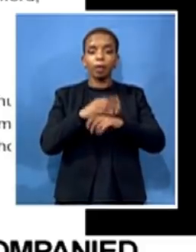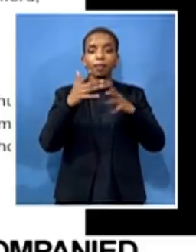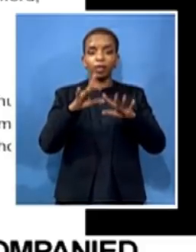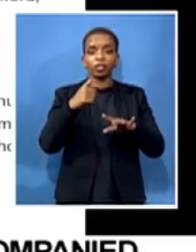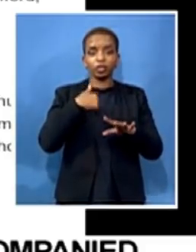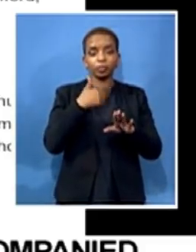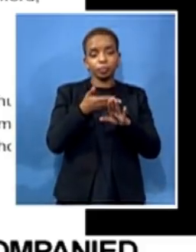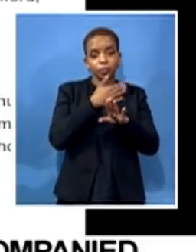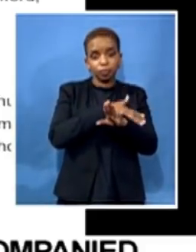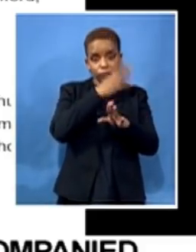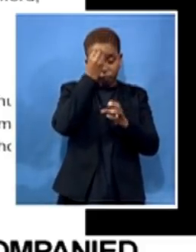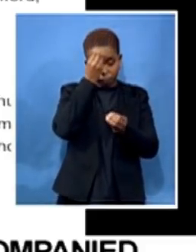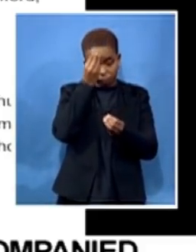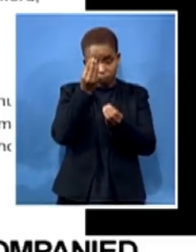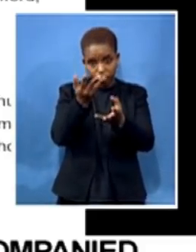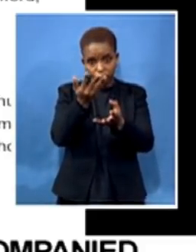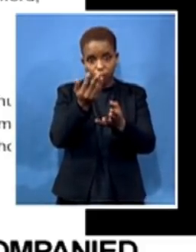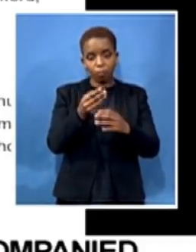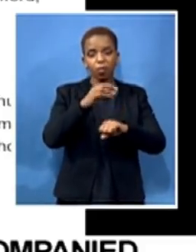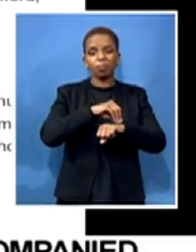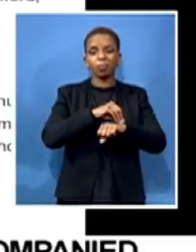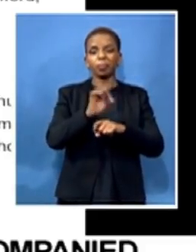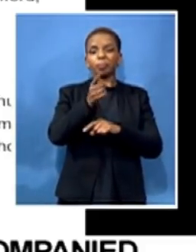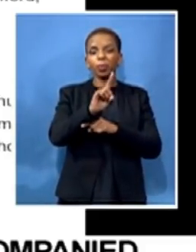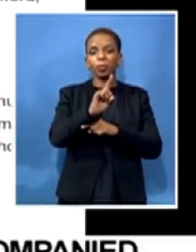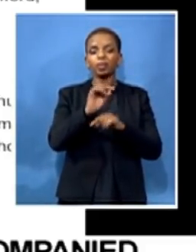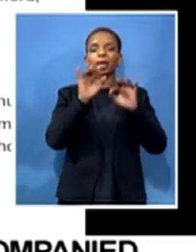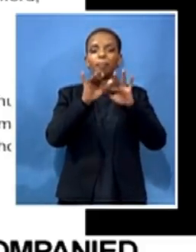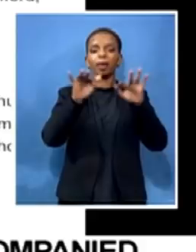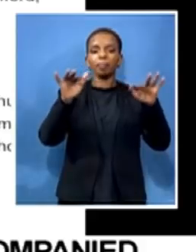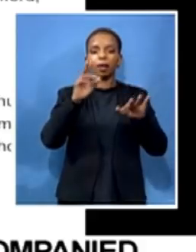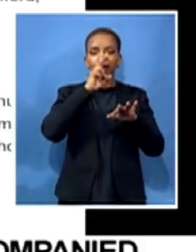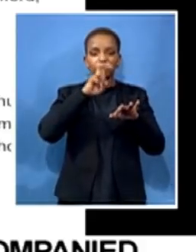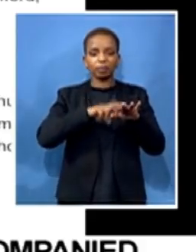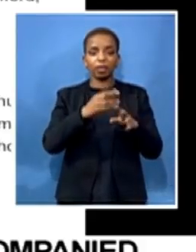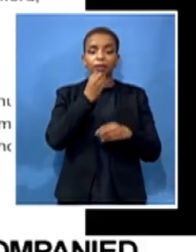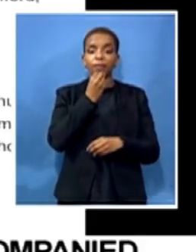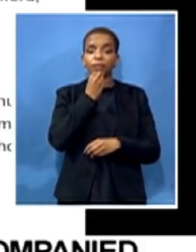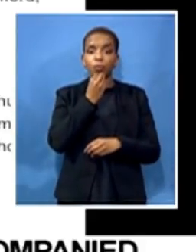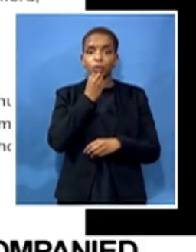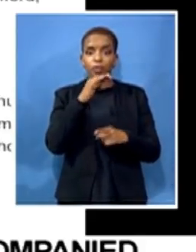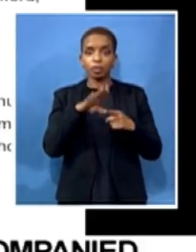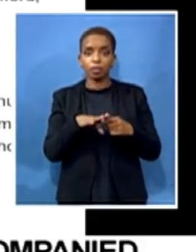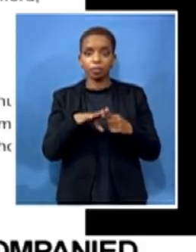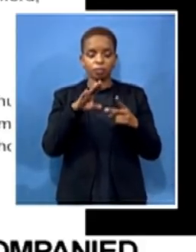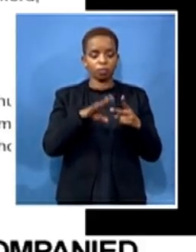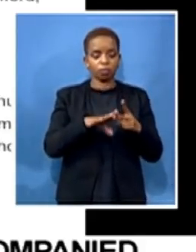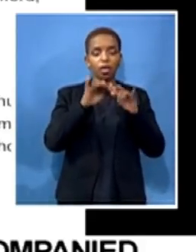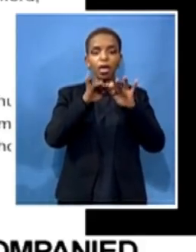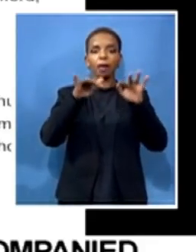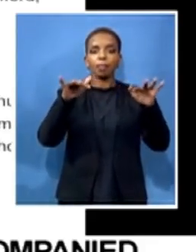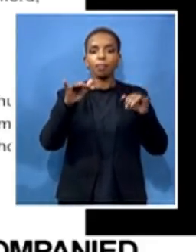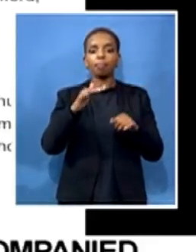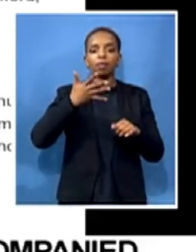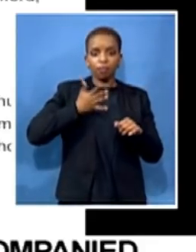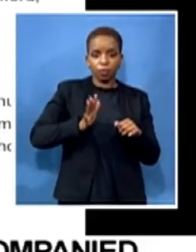people needing food and people needing work, the poverty that